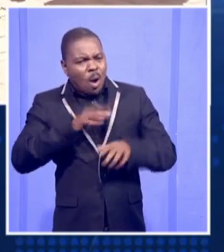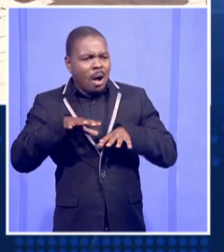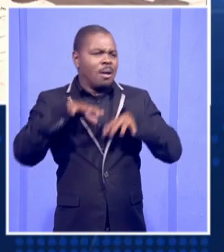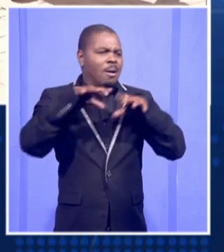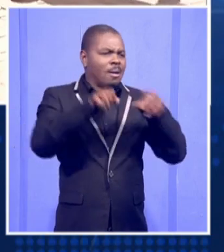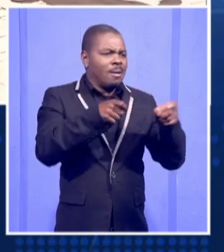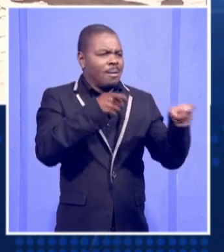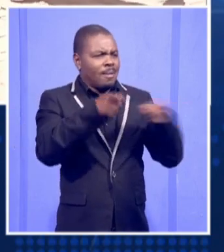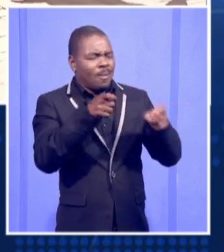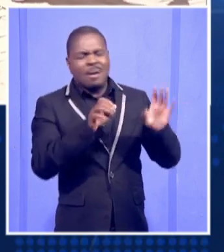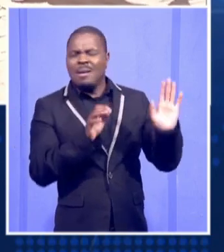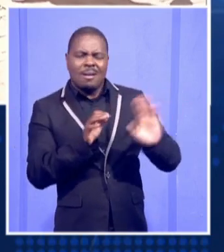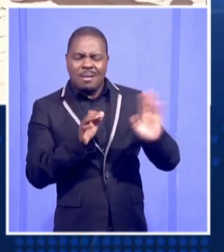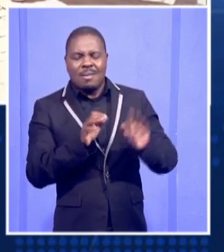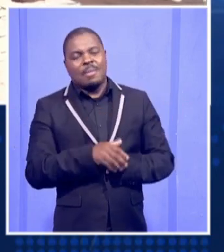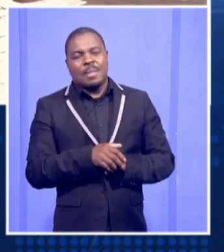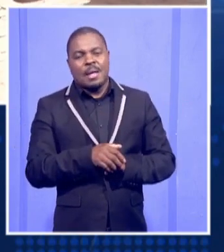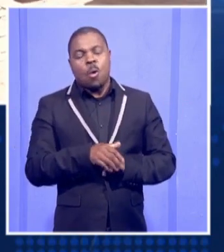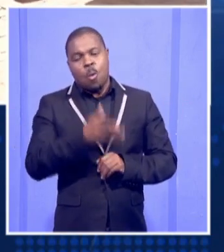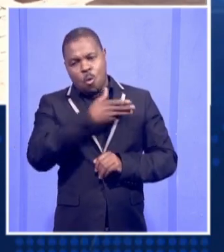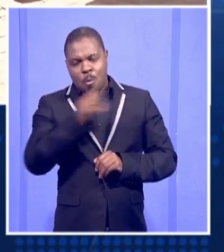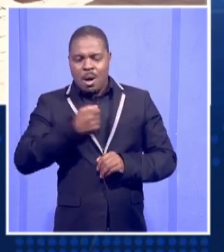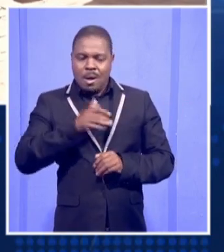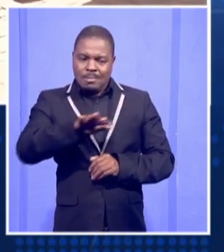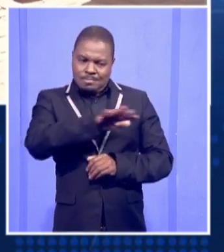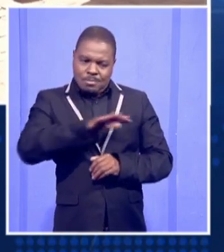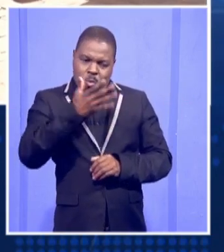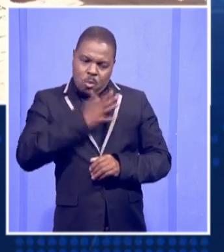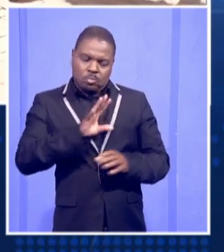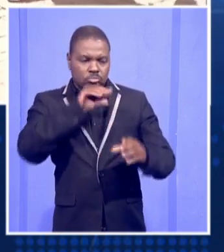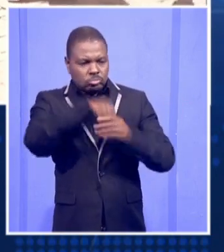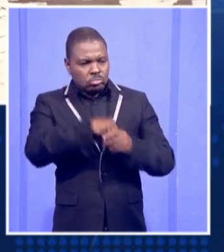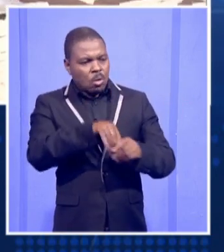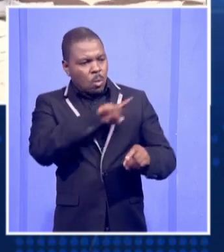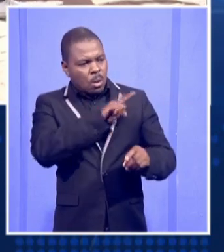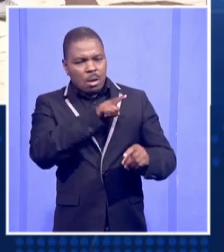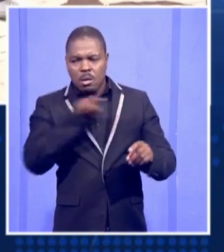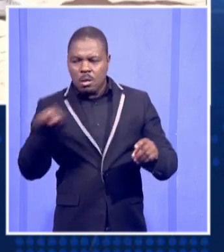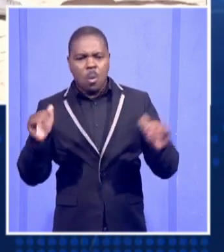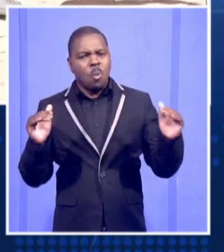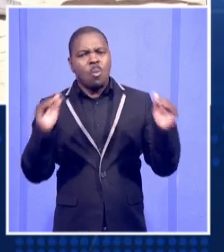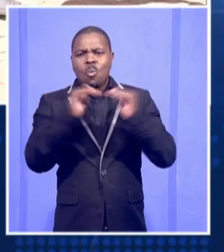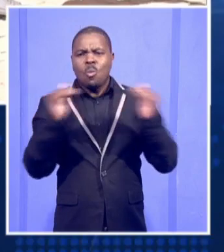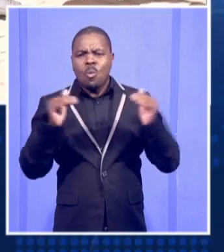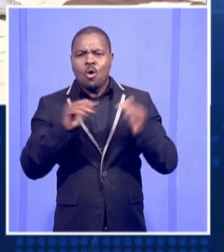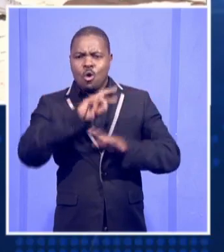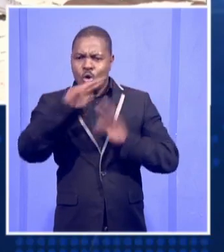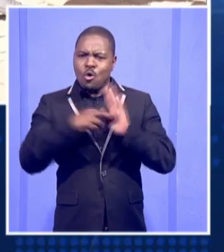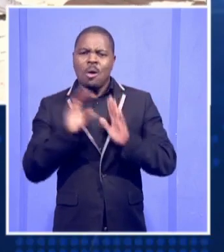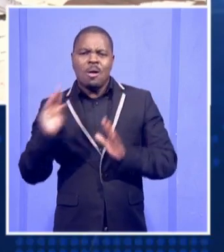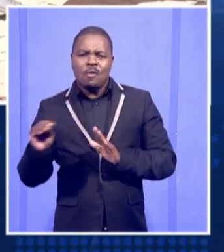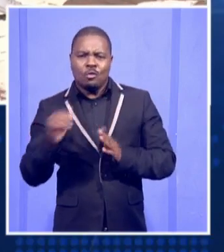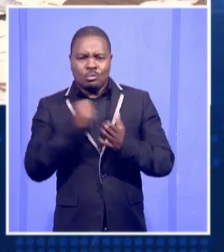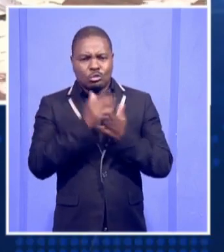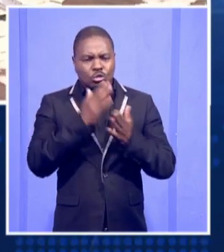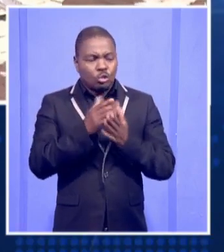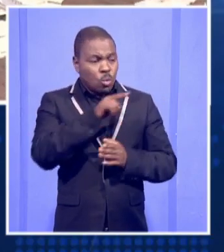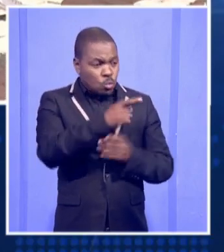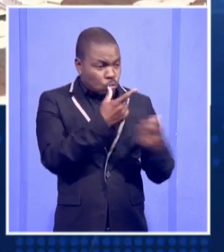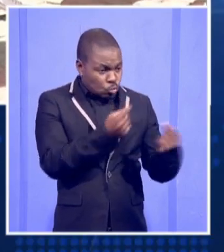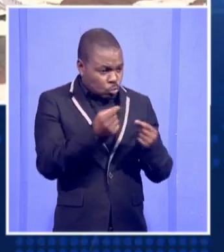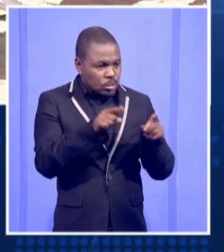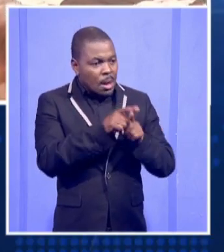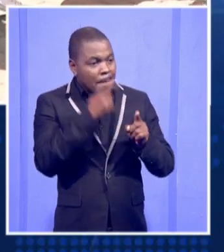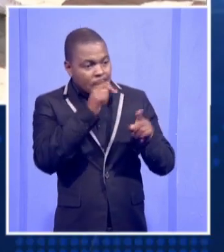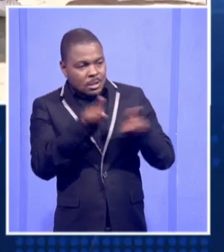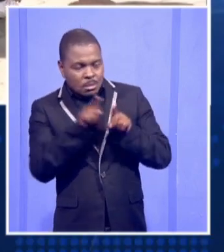but it's women reclaiming their space to say, we are equals, we also have a role to play in order to complement whatever that is being done by our